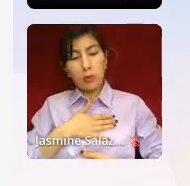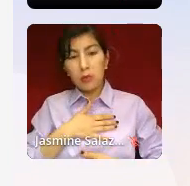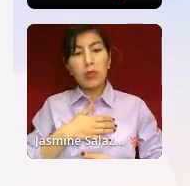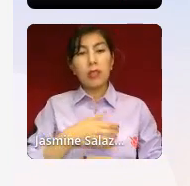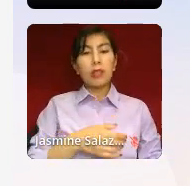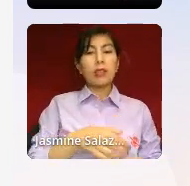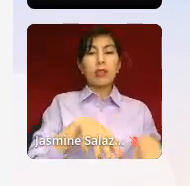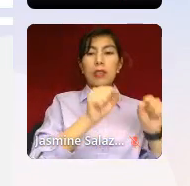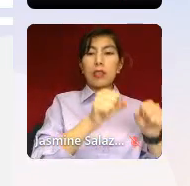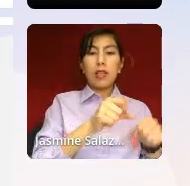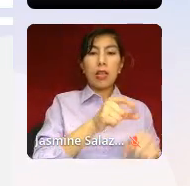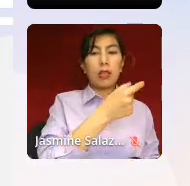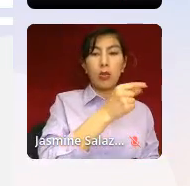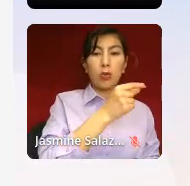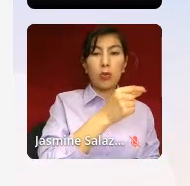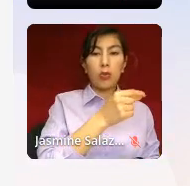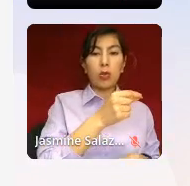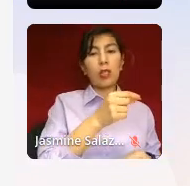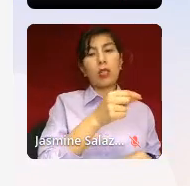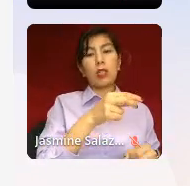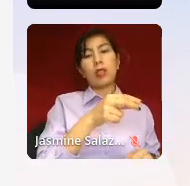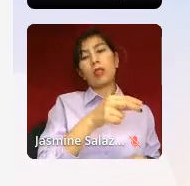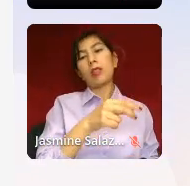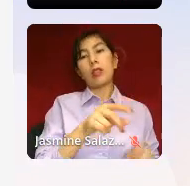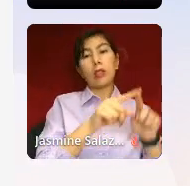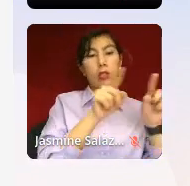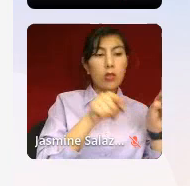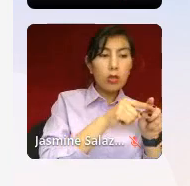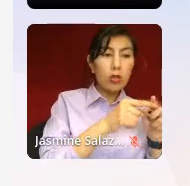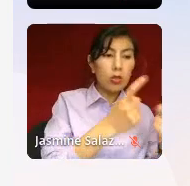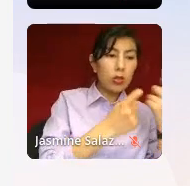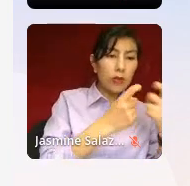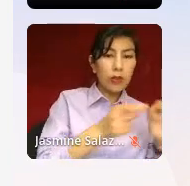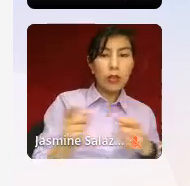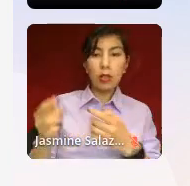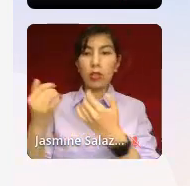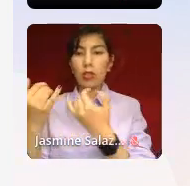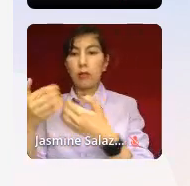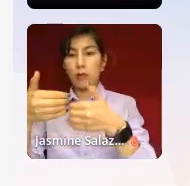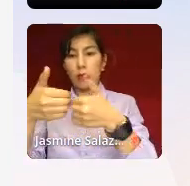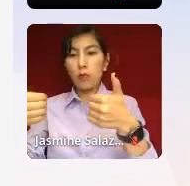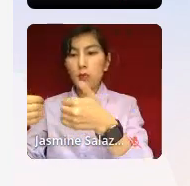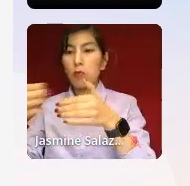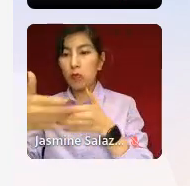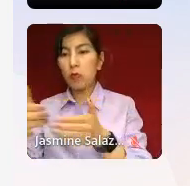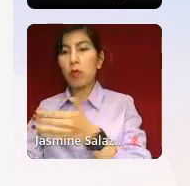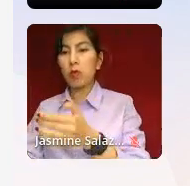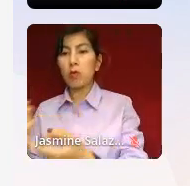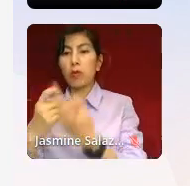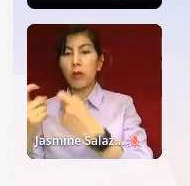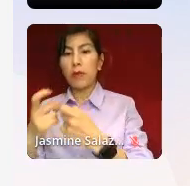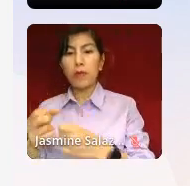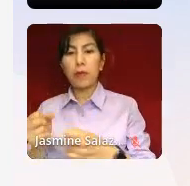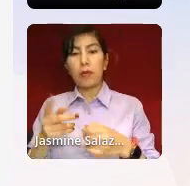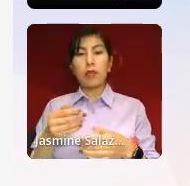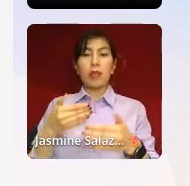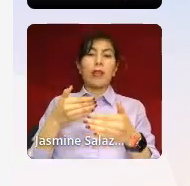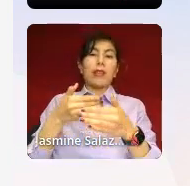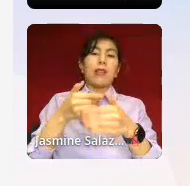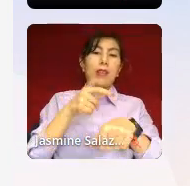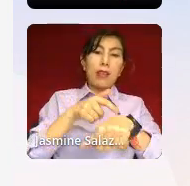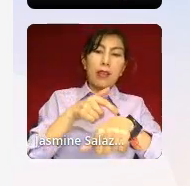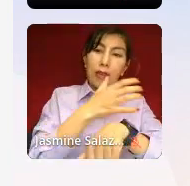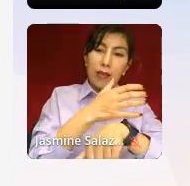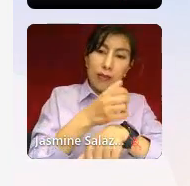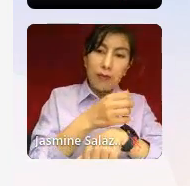also the concurrent session survey. All righty, we're running out of time here, so